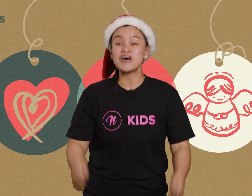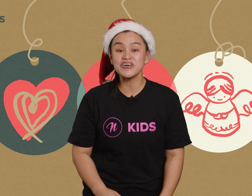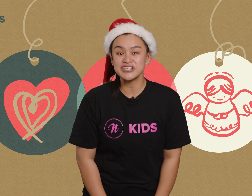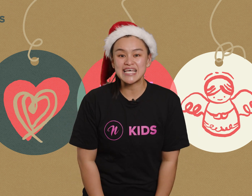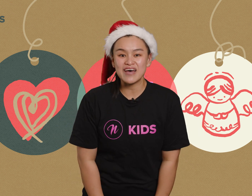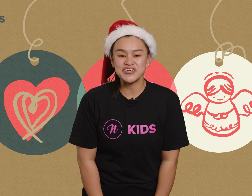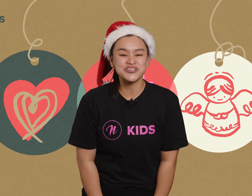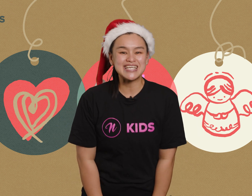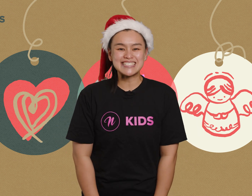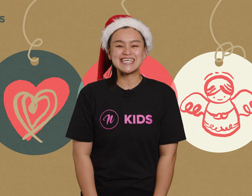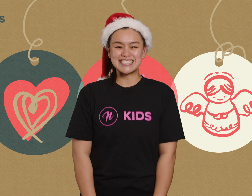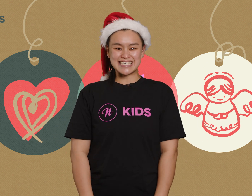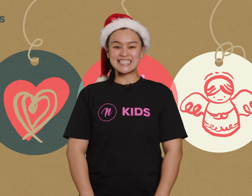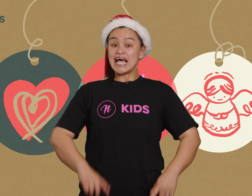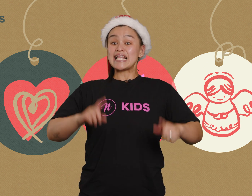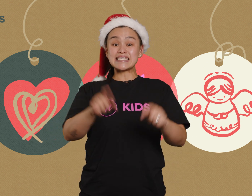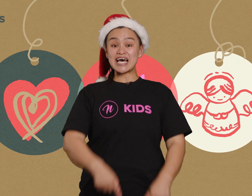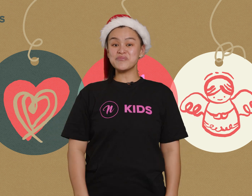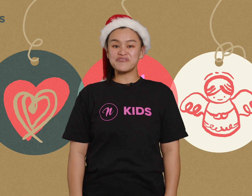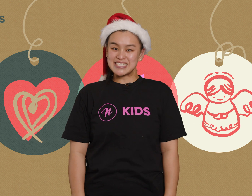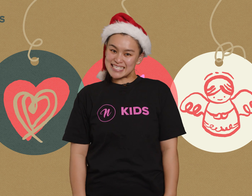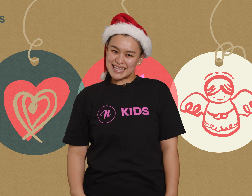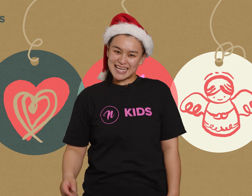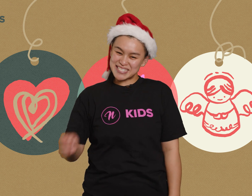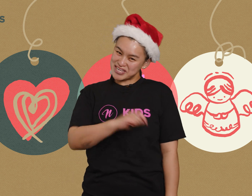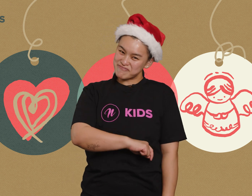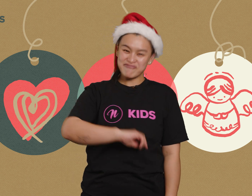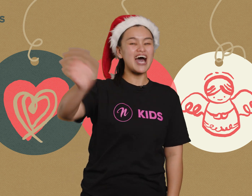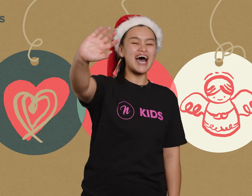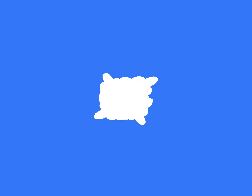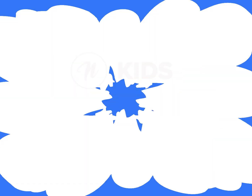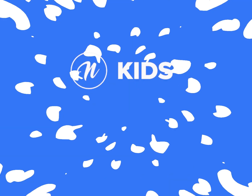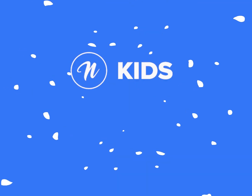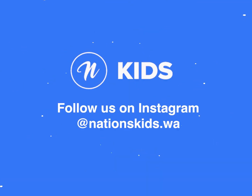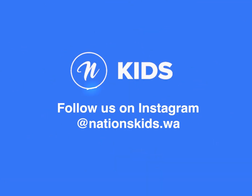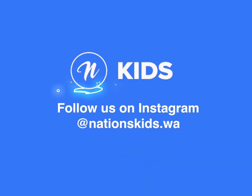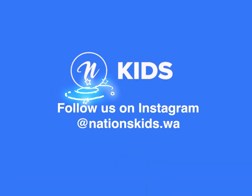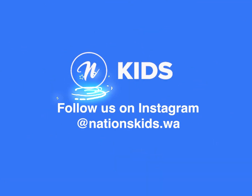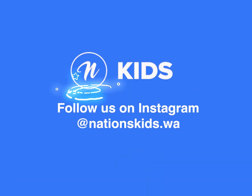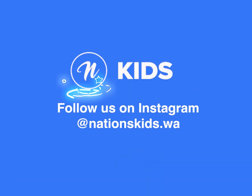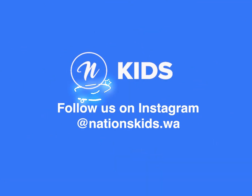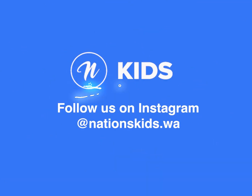been so good to have you join us, Nations Kids. Let's have more fun together next week. Bye.